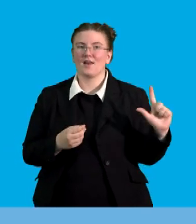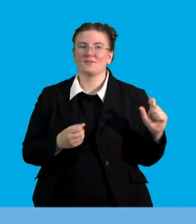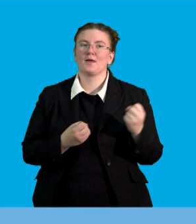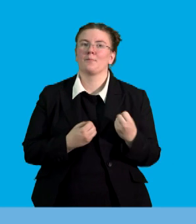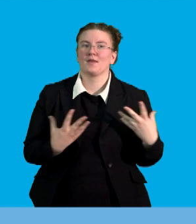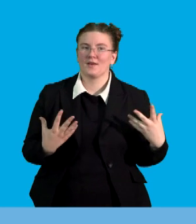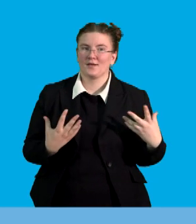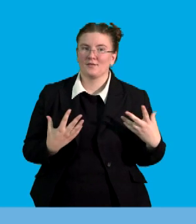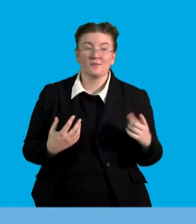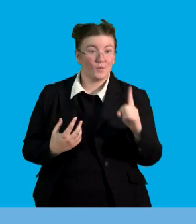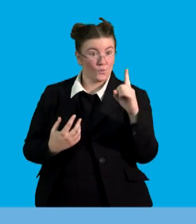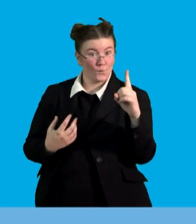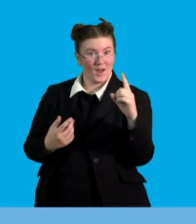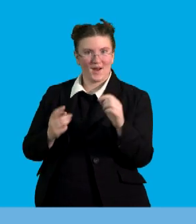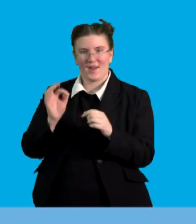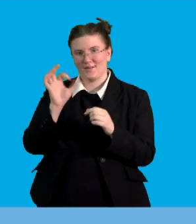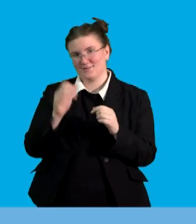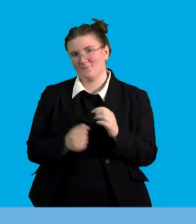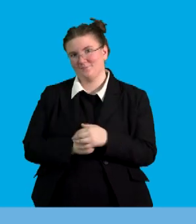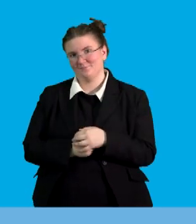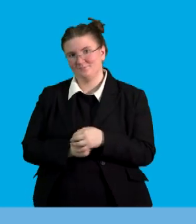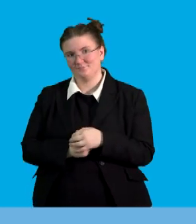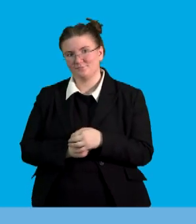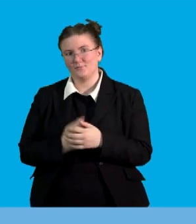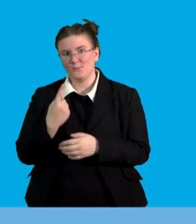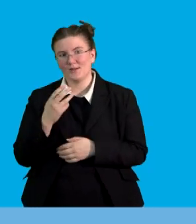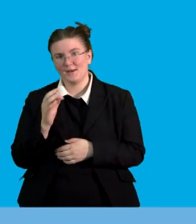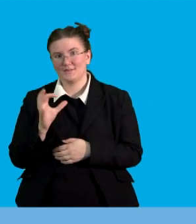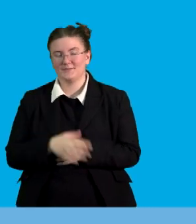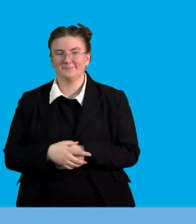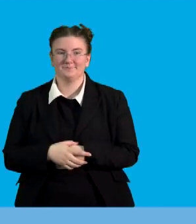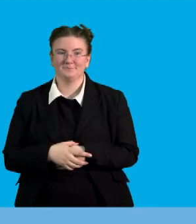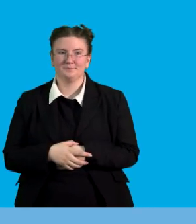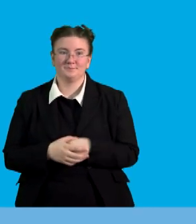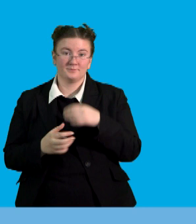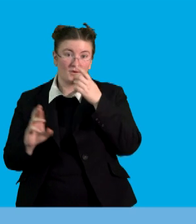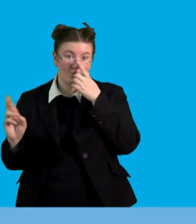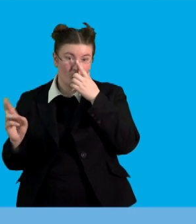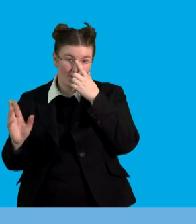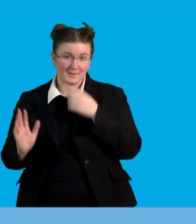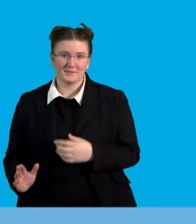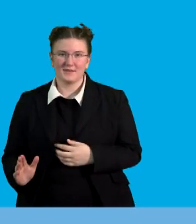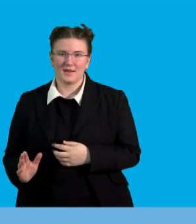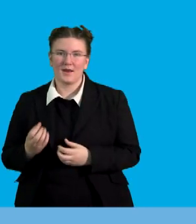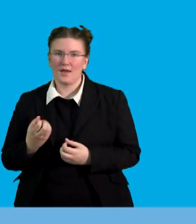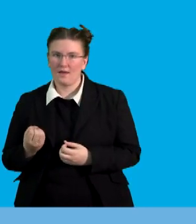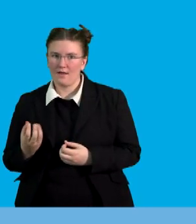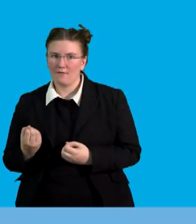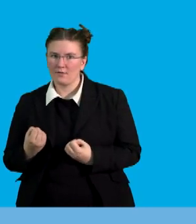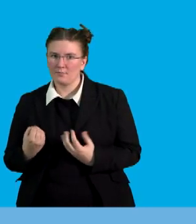side? There's just the one calcium atom on the left-hand side, so there's one. Then on the right-hand